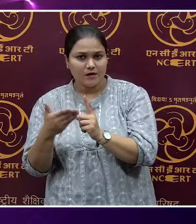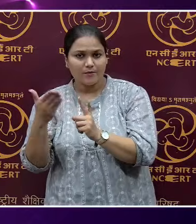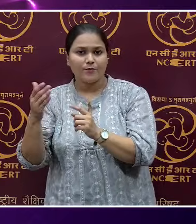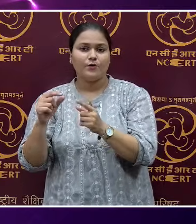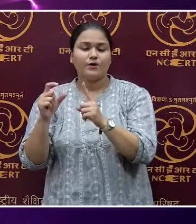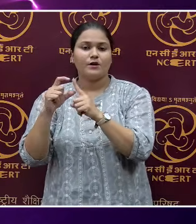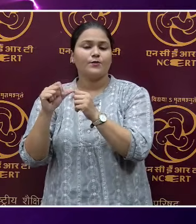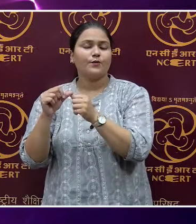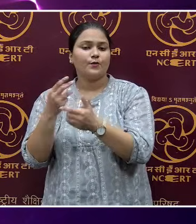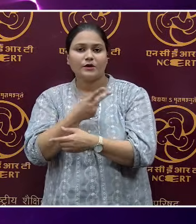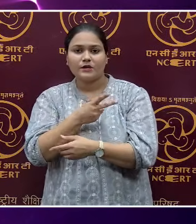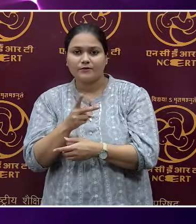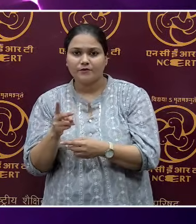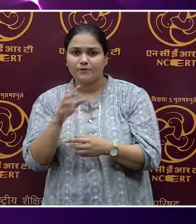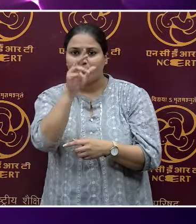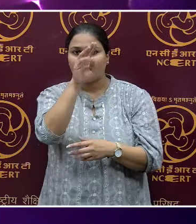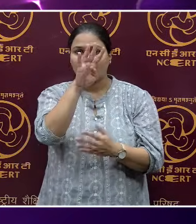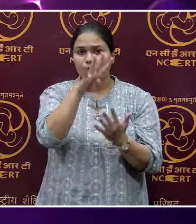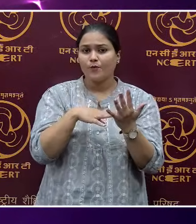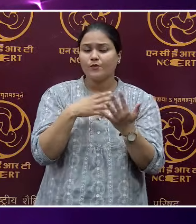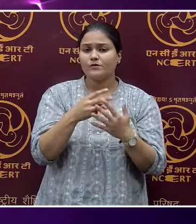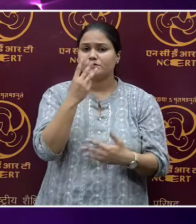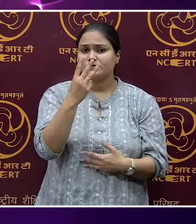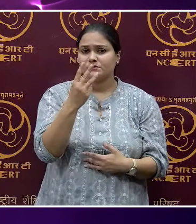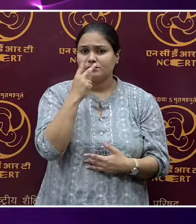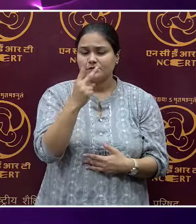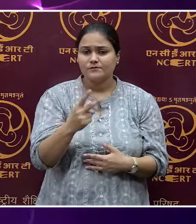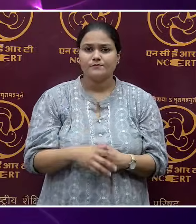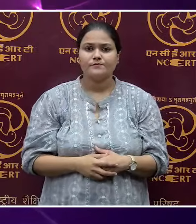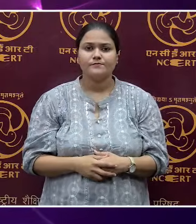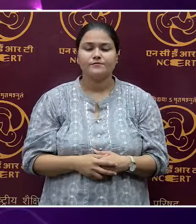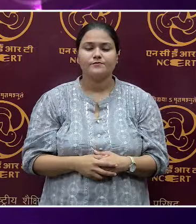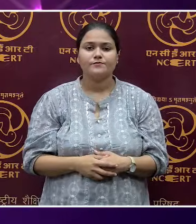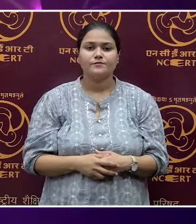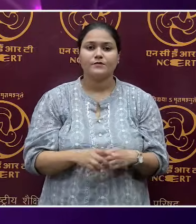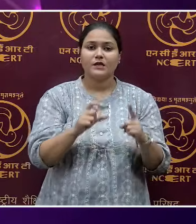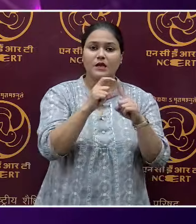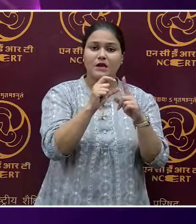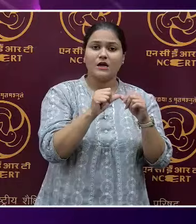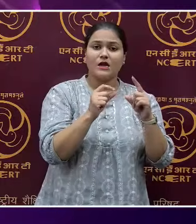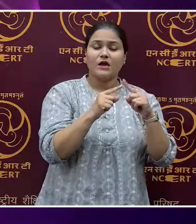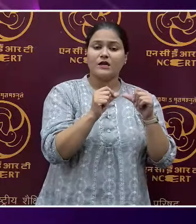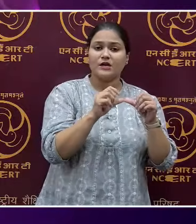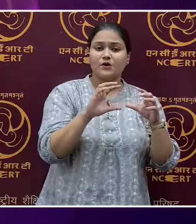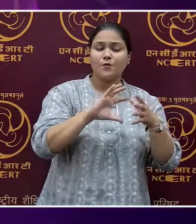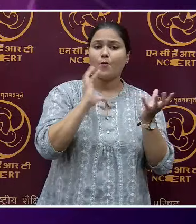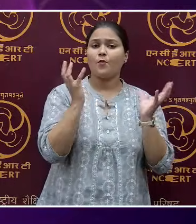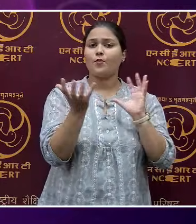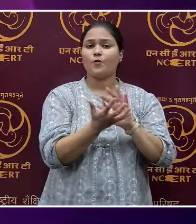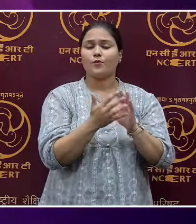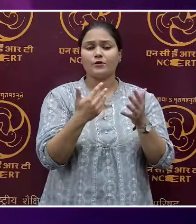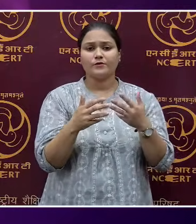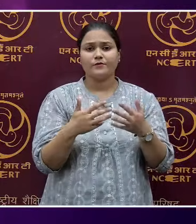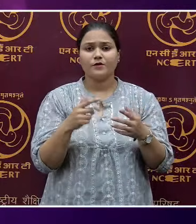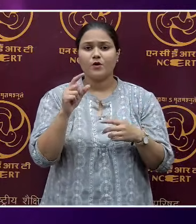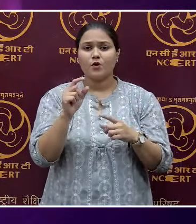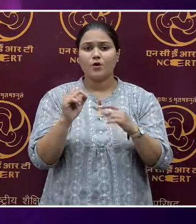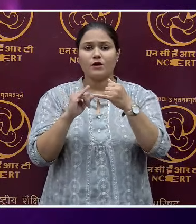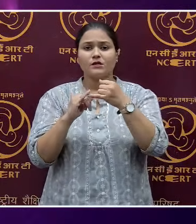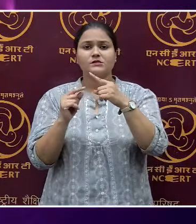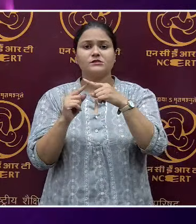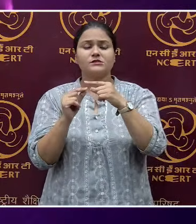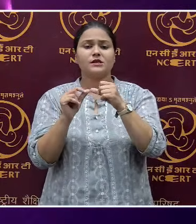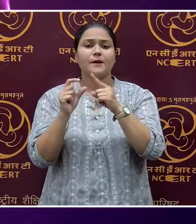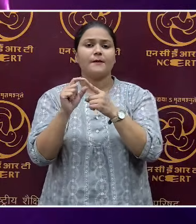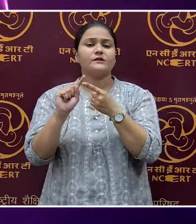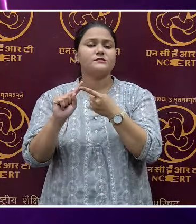the local variables. Global variables. Okay. And a stack segment stores the local variables. And the heap segment